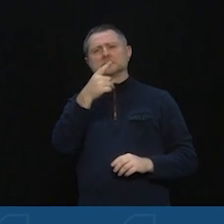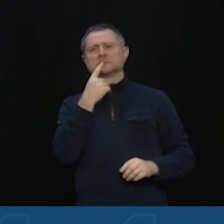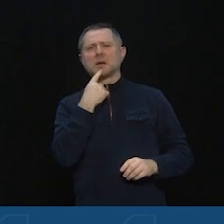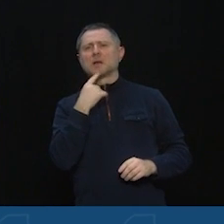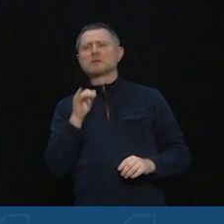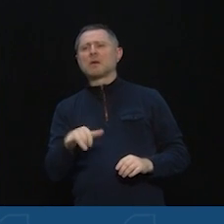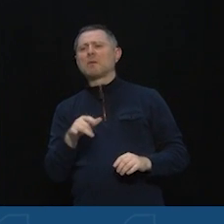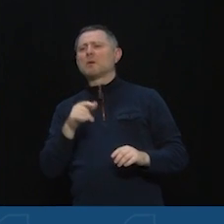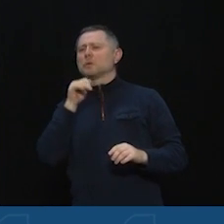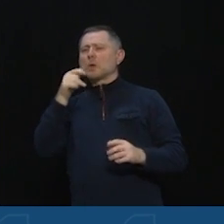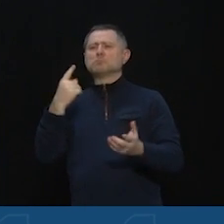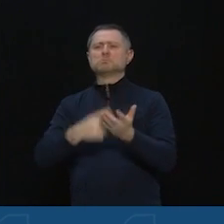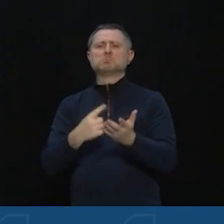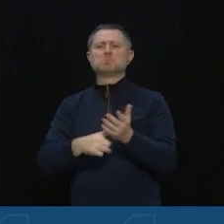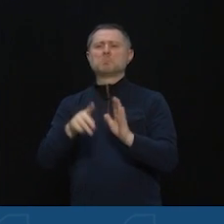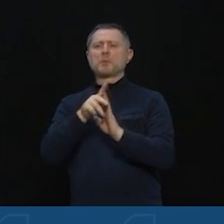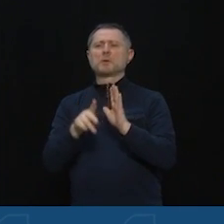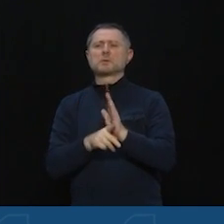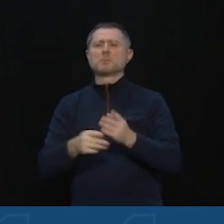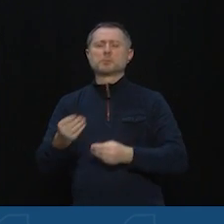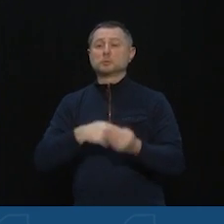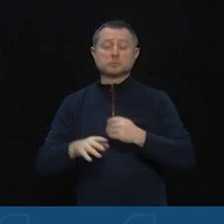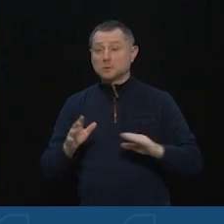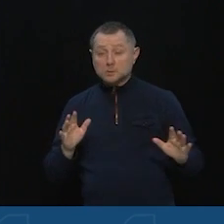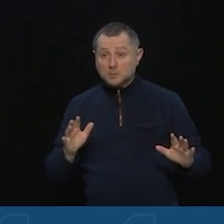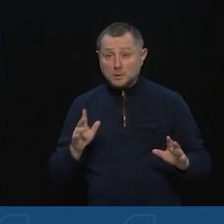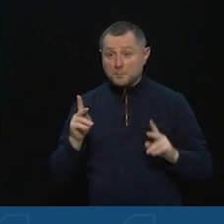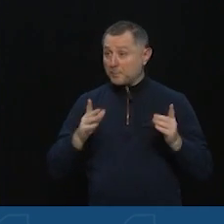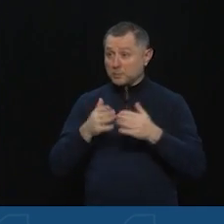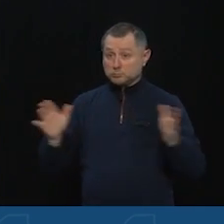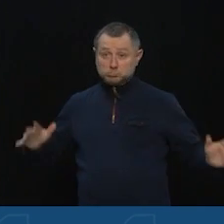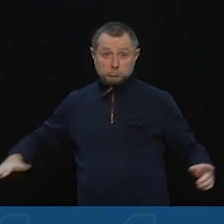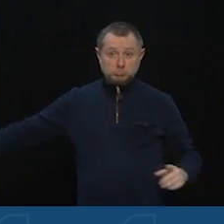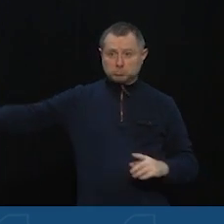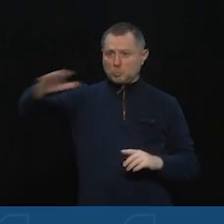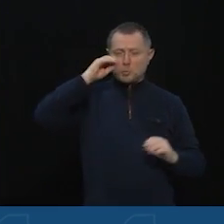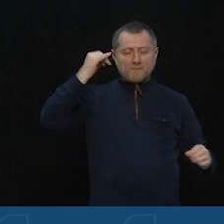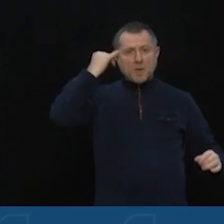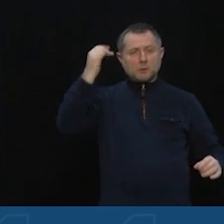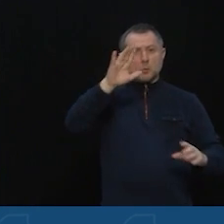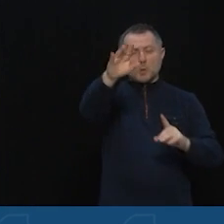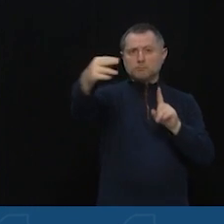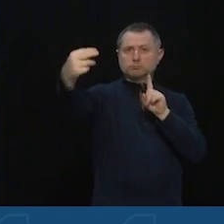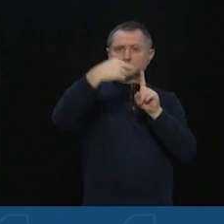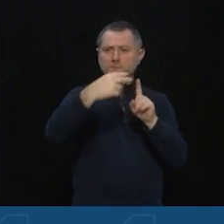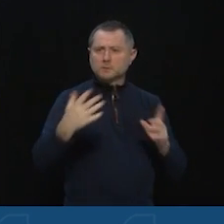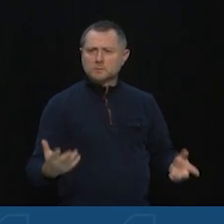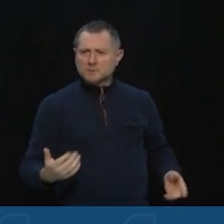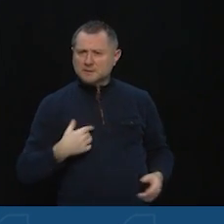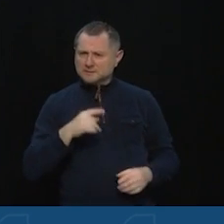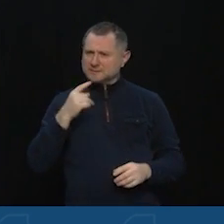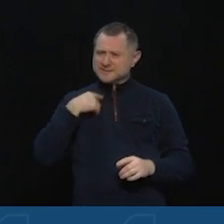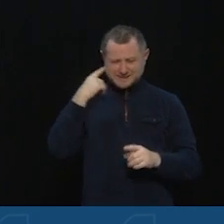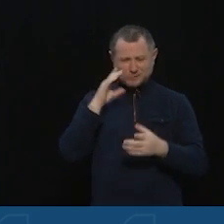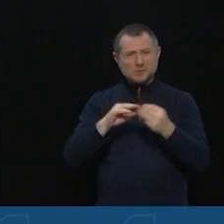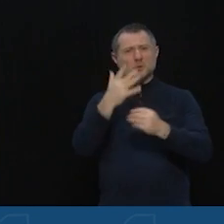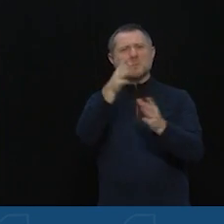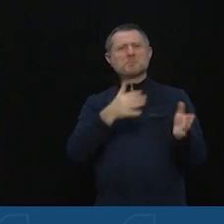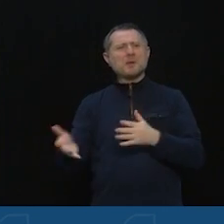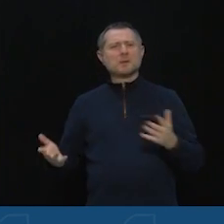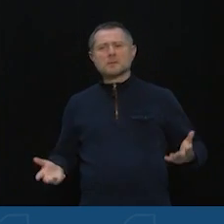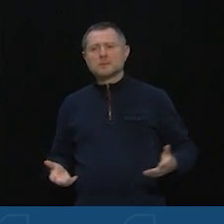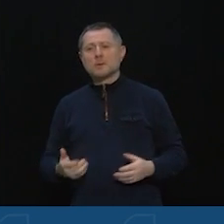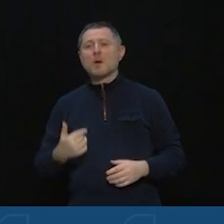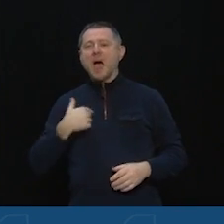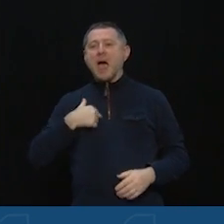in the budget? Because the public simply has no idea where you stand on this issue until you just confirm this plan was yours. because I know there's an end to the